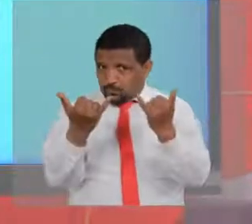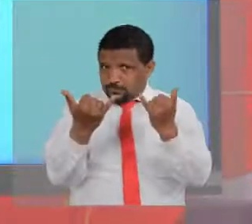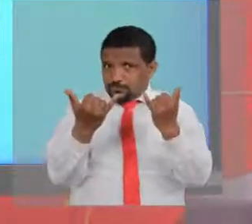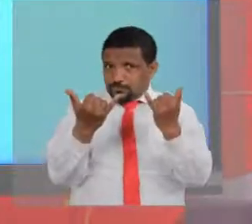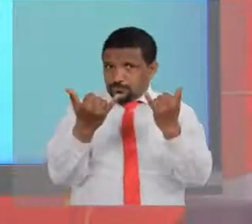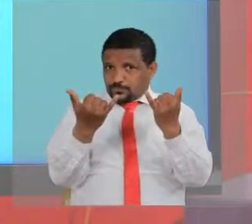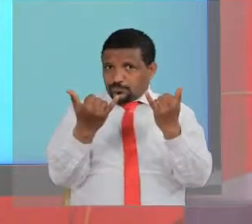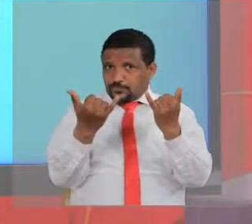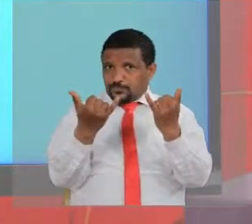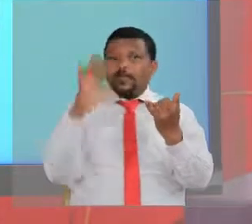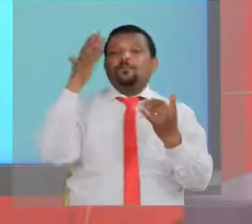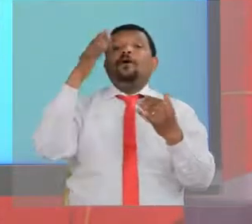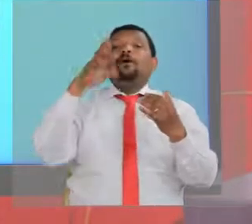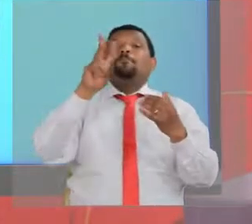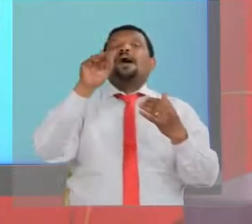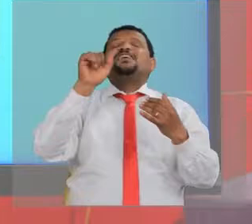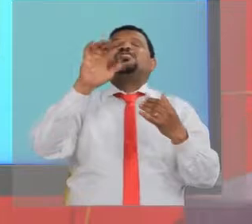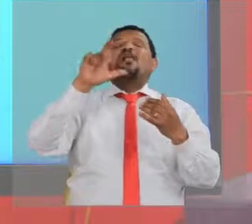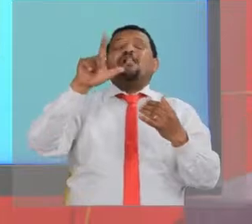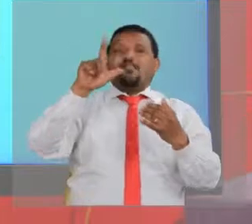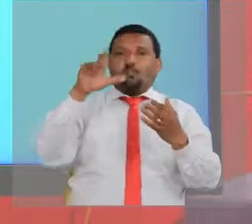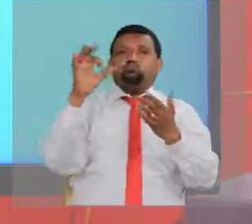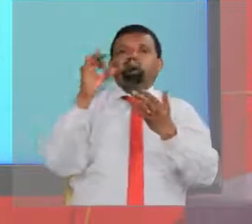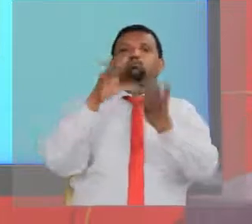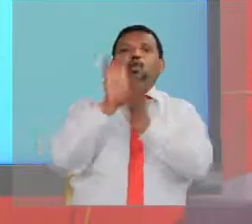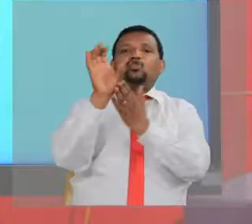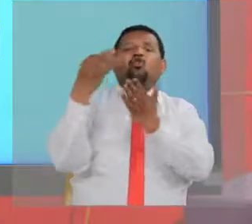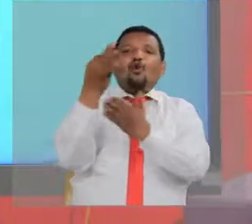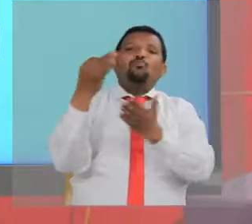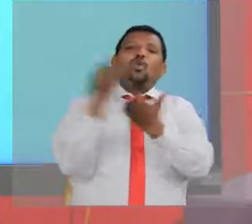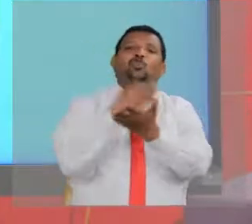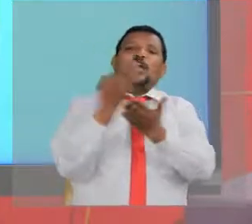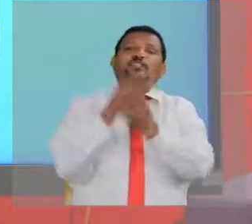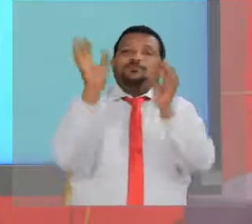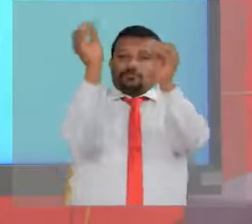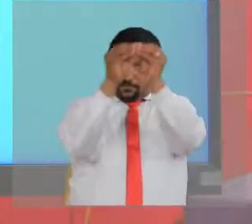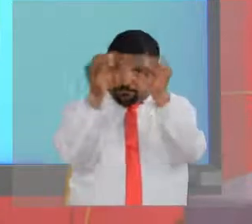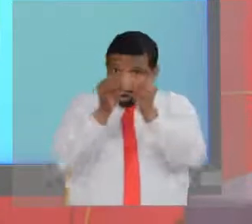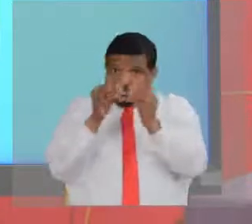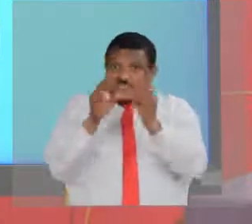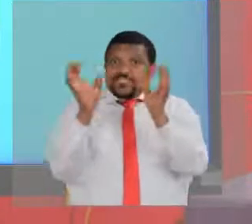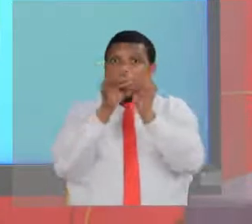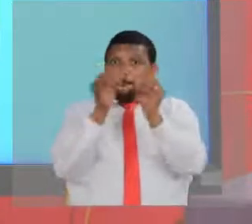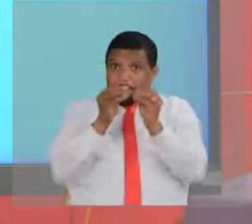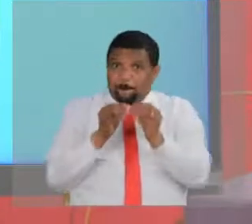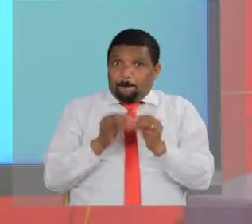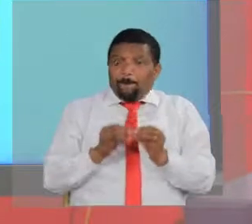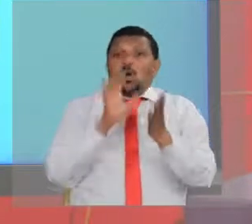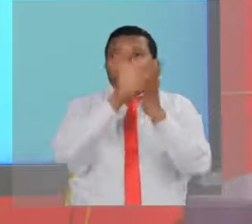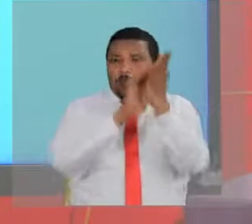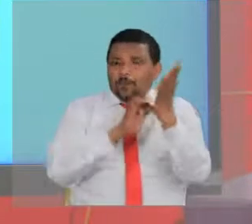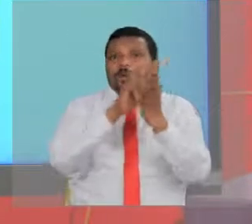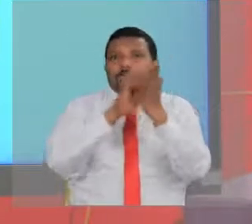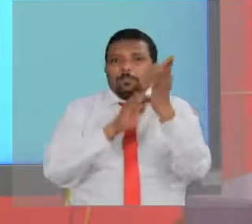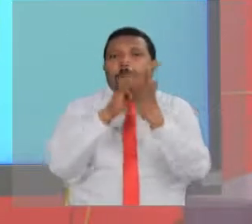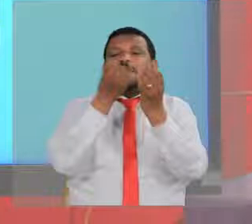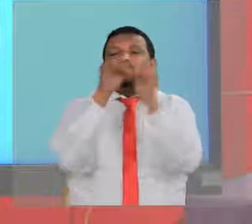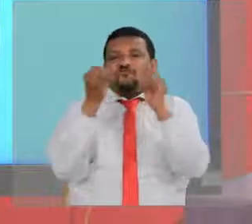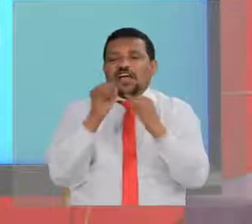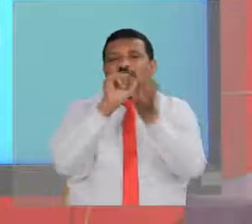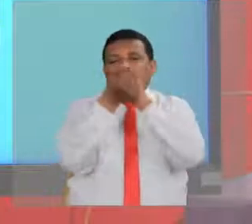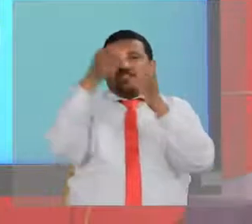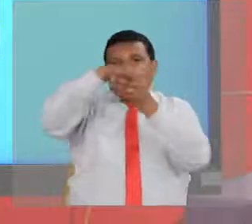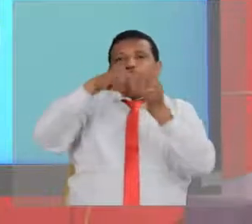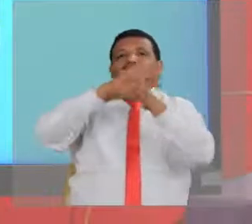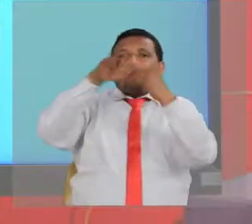Now, the marginal cost of production is mathematically calculated by dividing the change